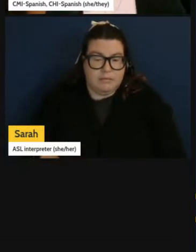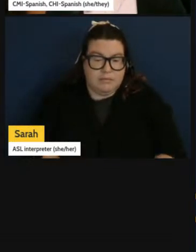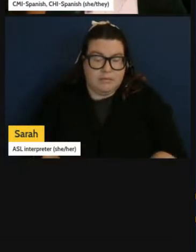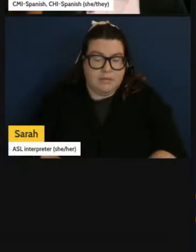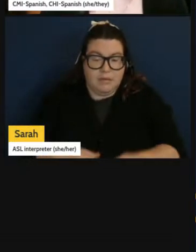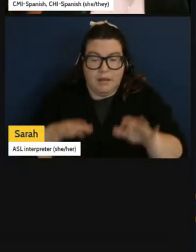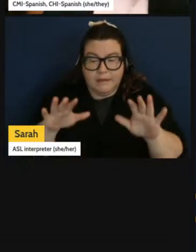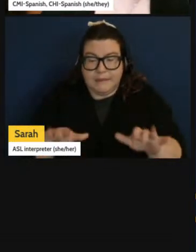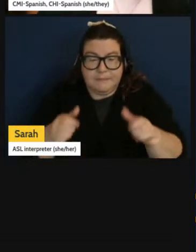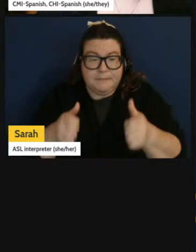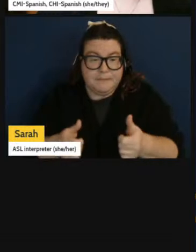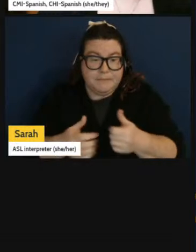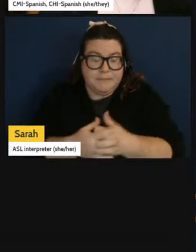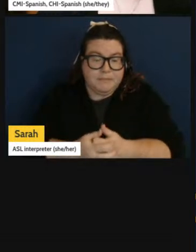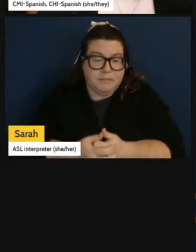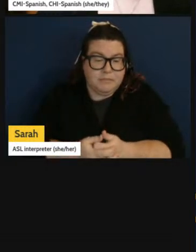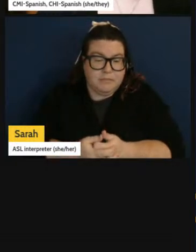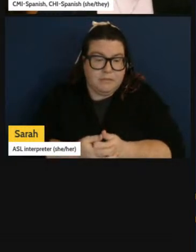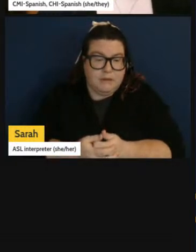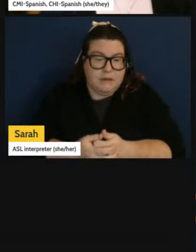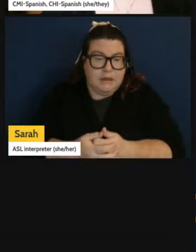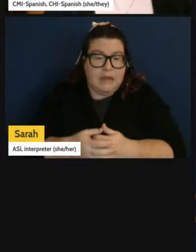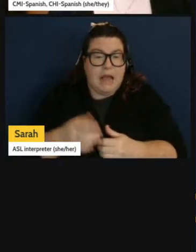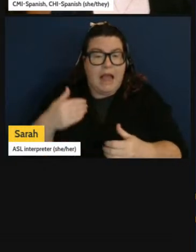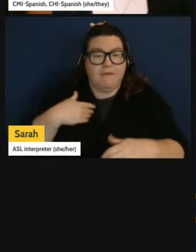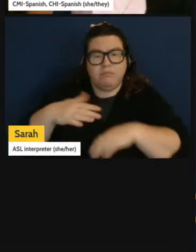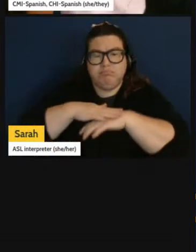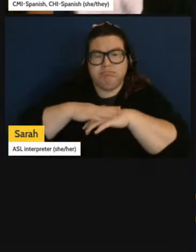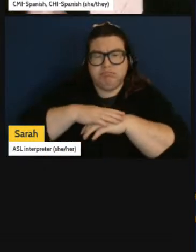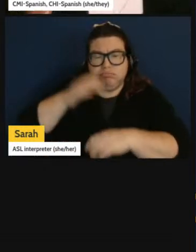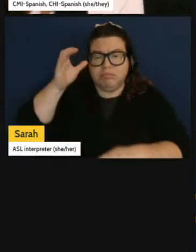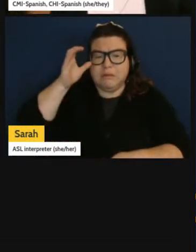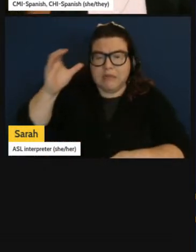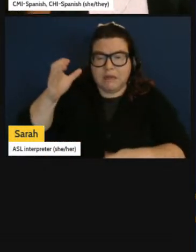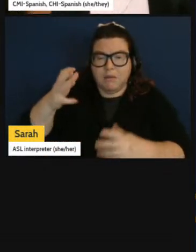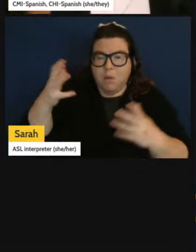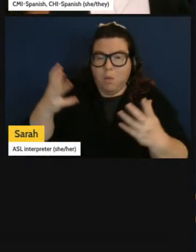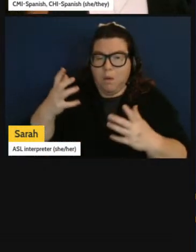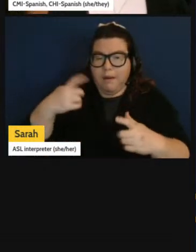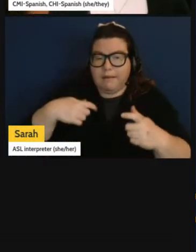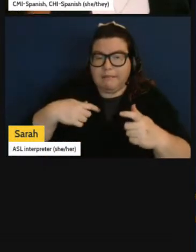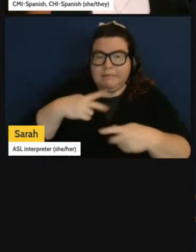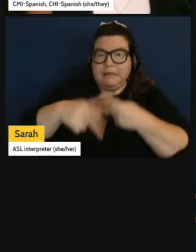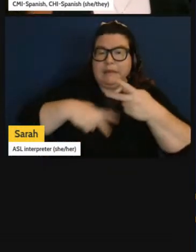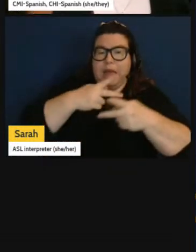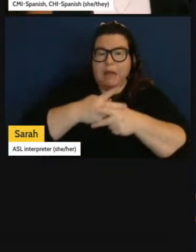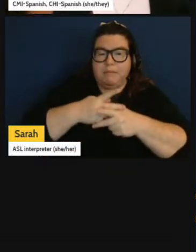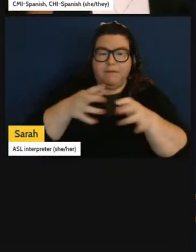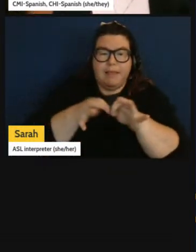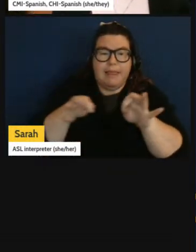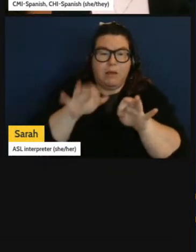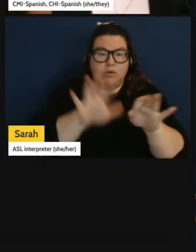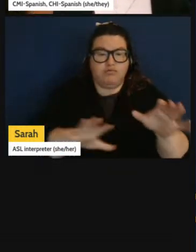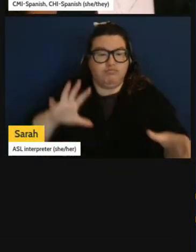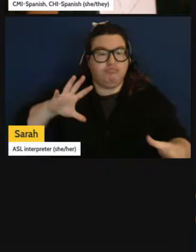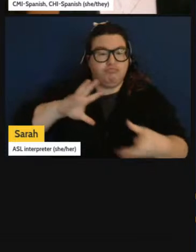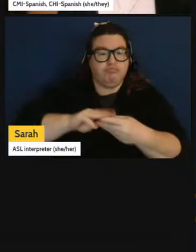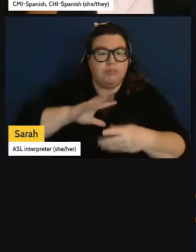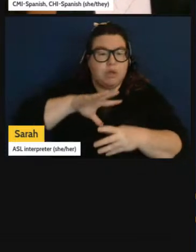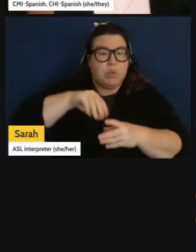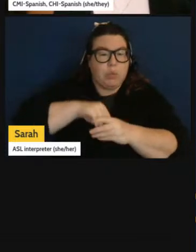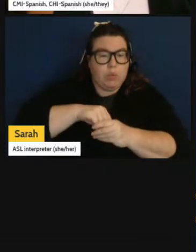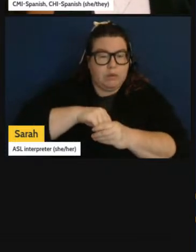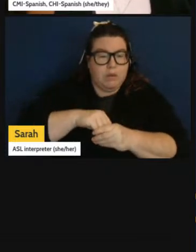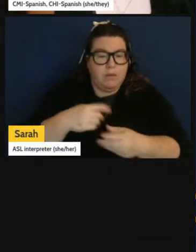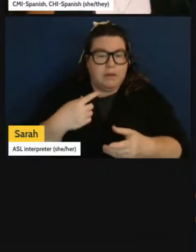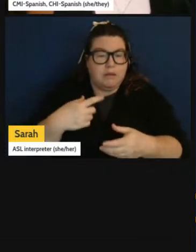Awesome. Okay. That gives me a good idea of what kind of our language makeup is, because I will be talking about